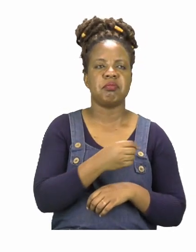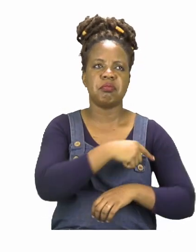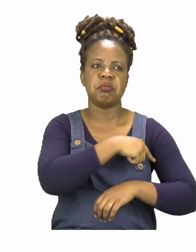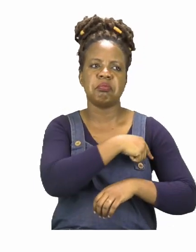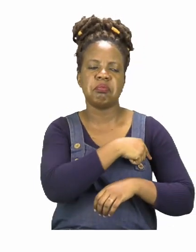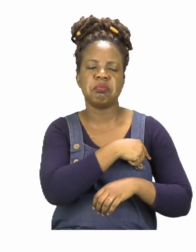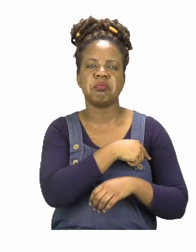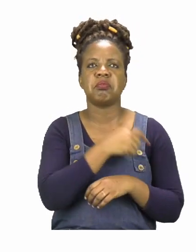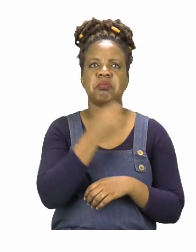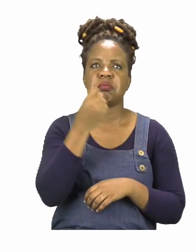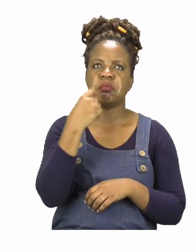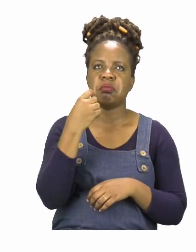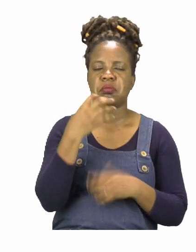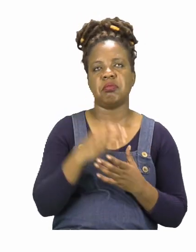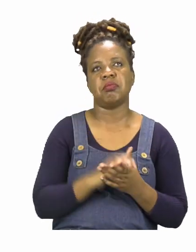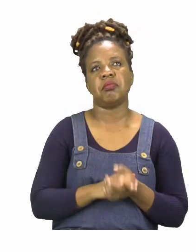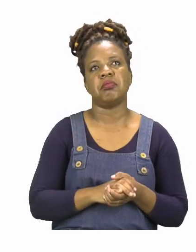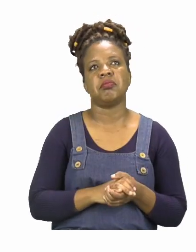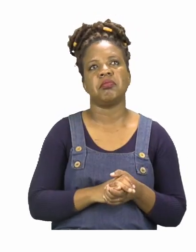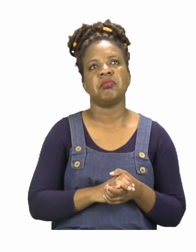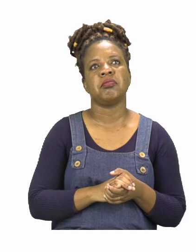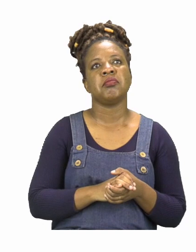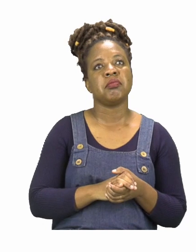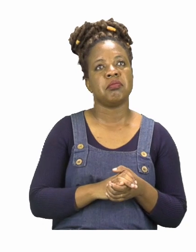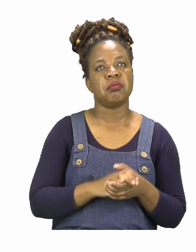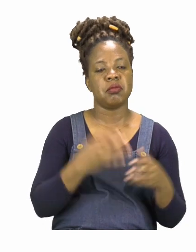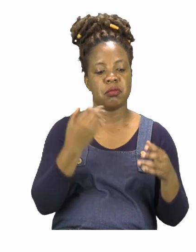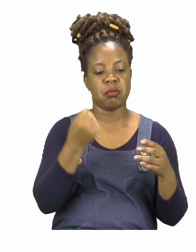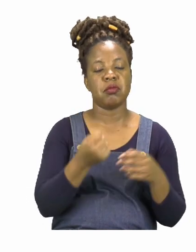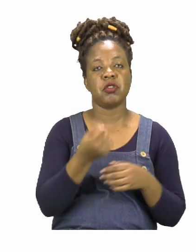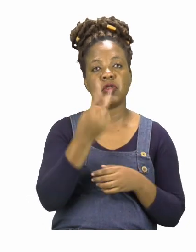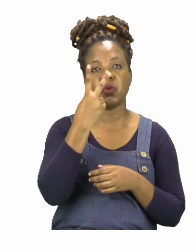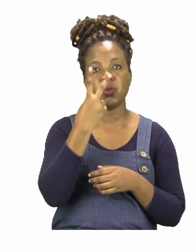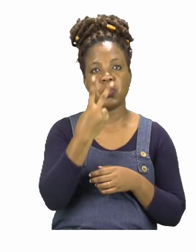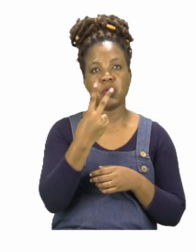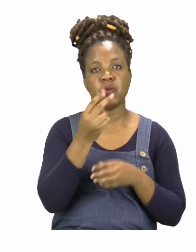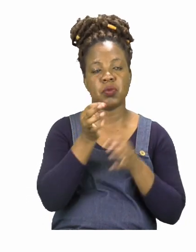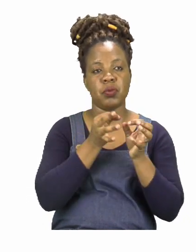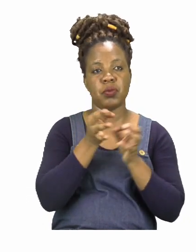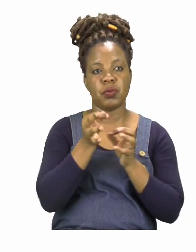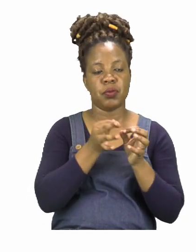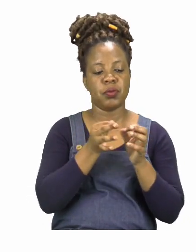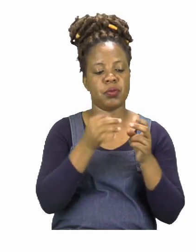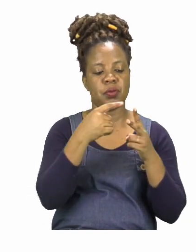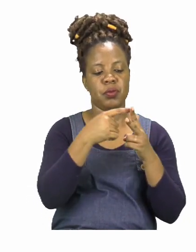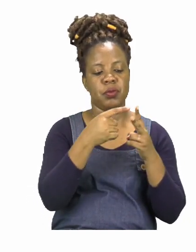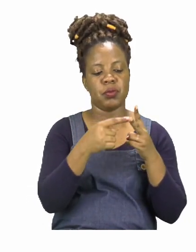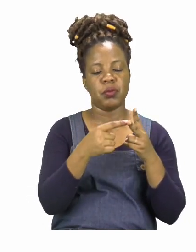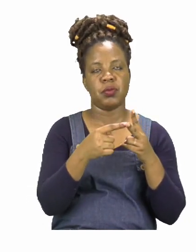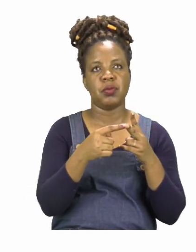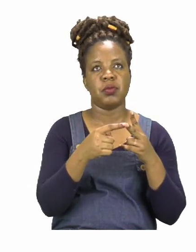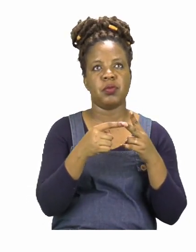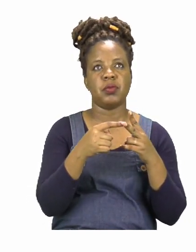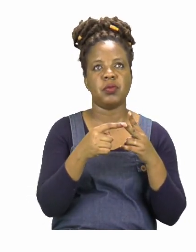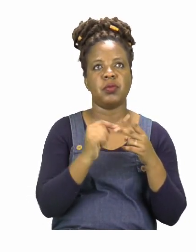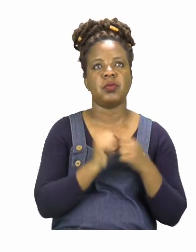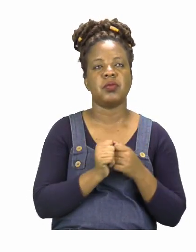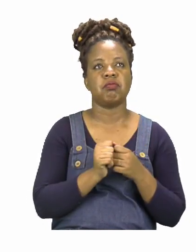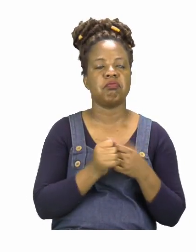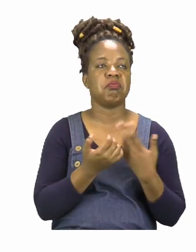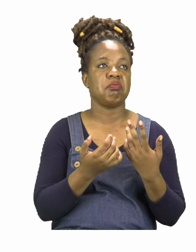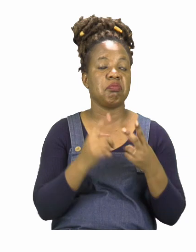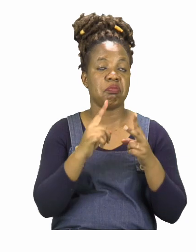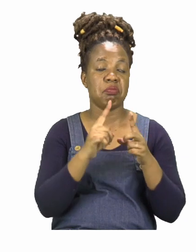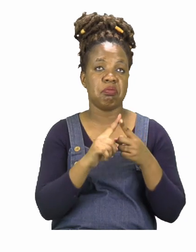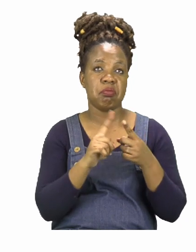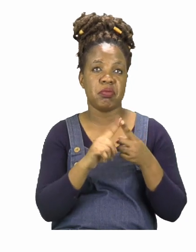two definitions for the word treat, but we are going to use this one. The word treat is to give medical care